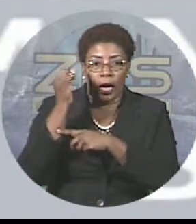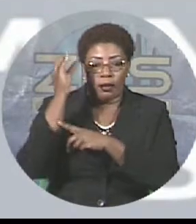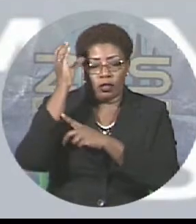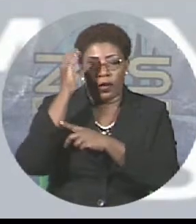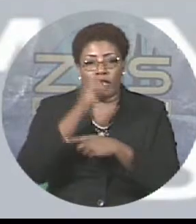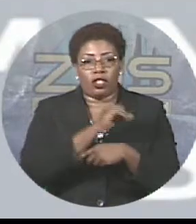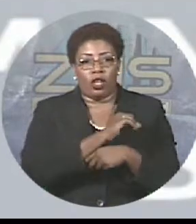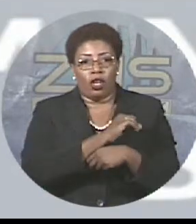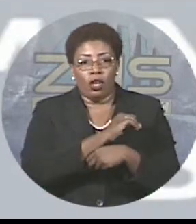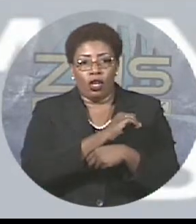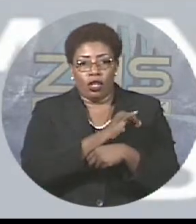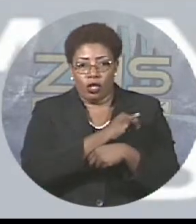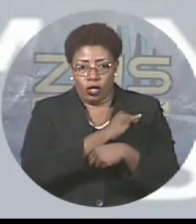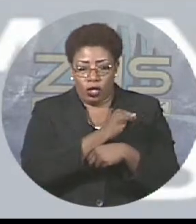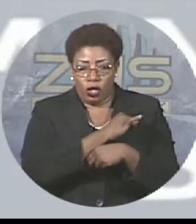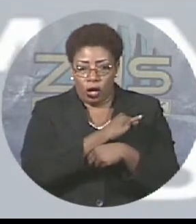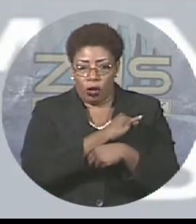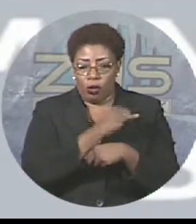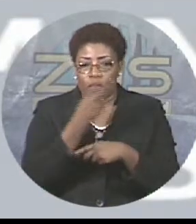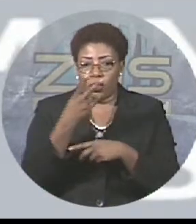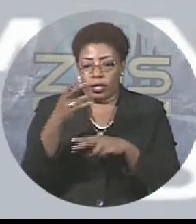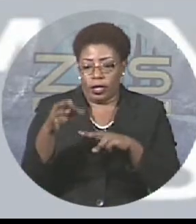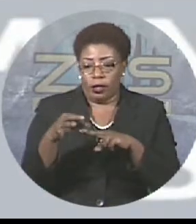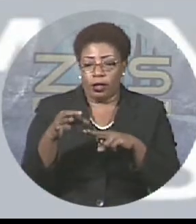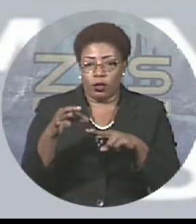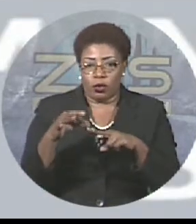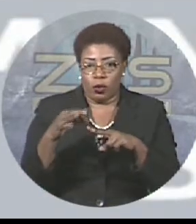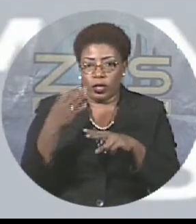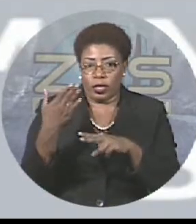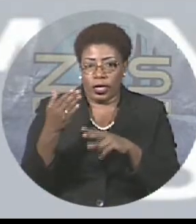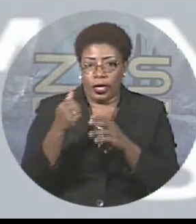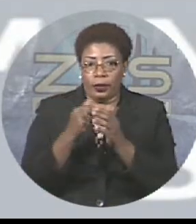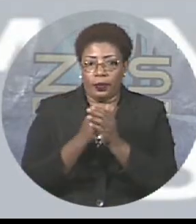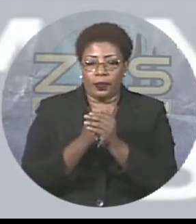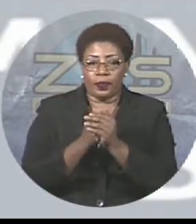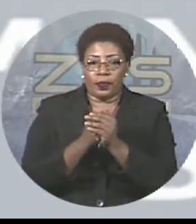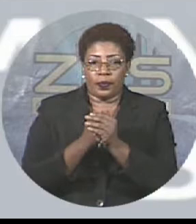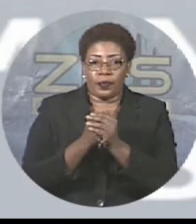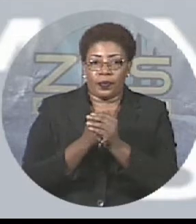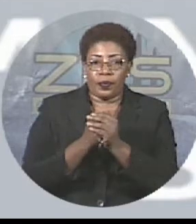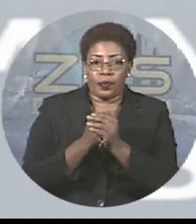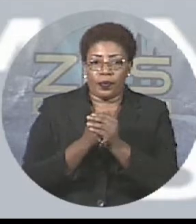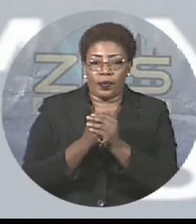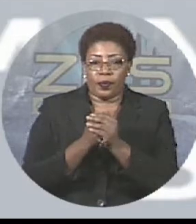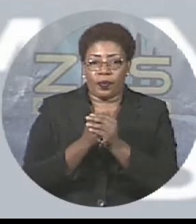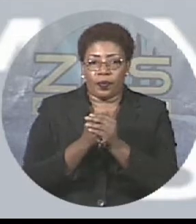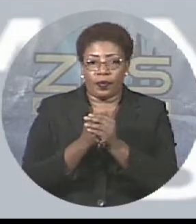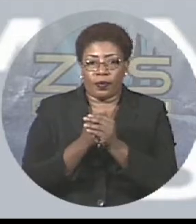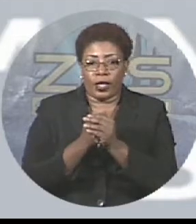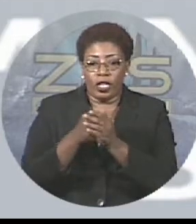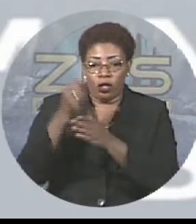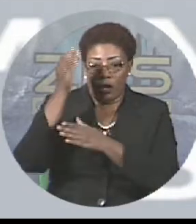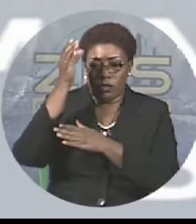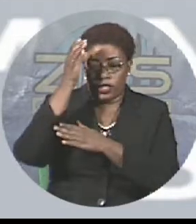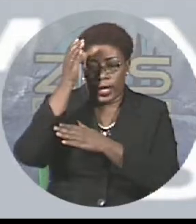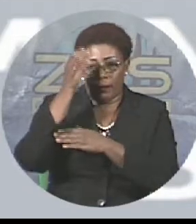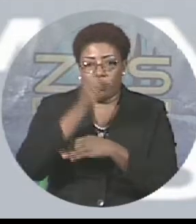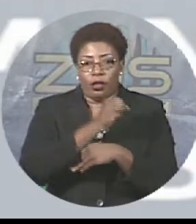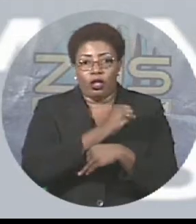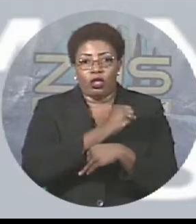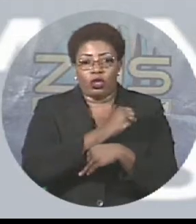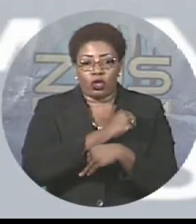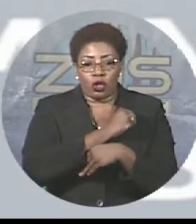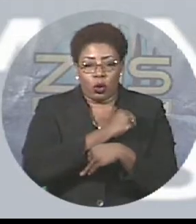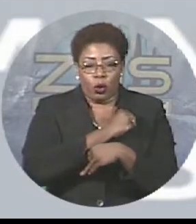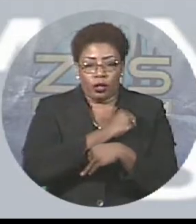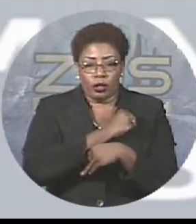an RBI, and 3 runs scored. Bluefield won big over Johnson City 12-1. Champ Stewart was 1-for-3